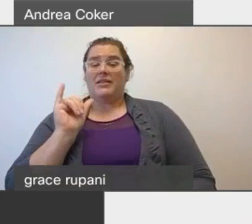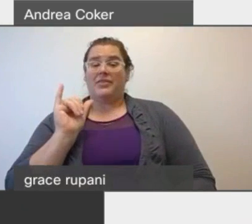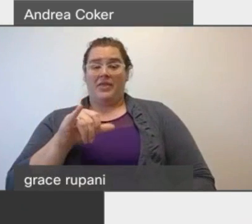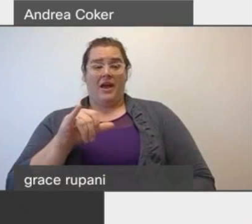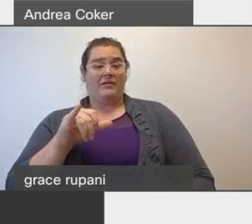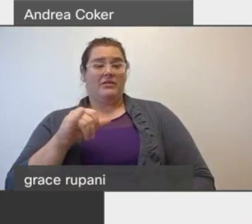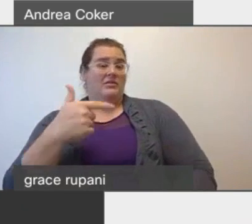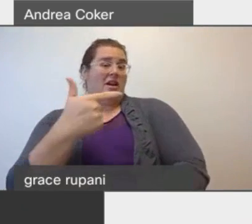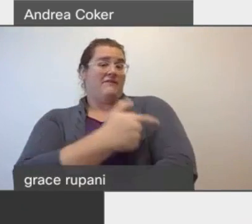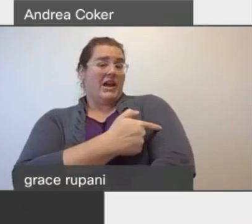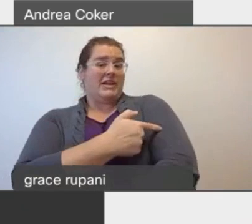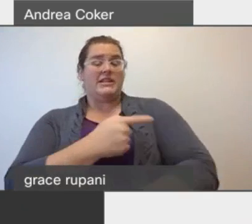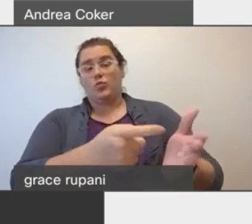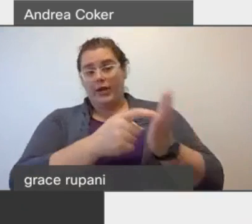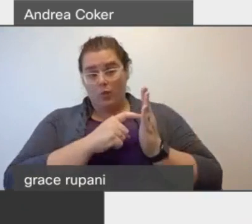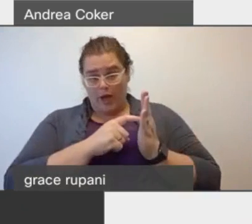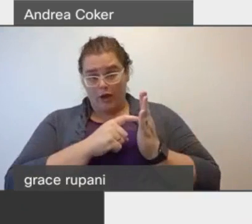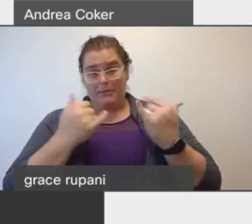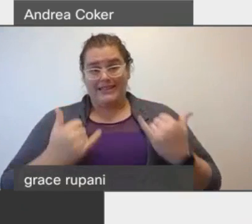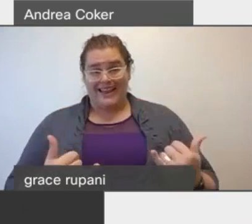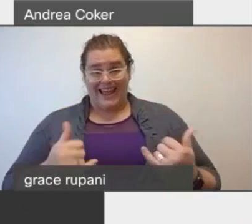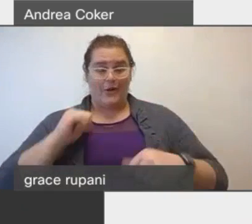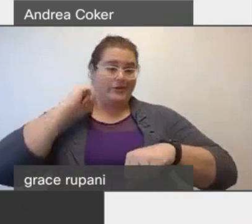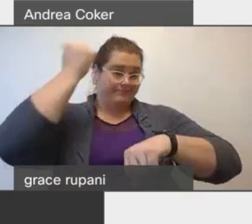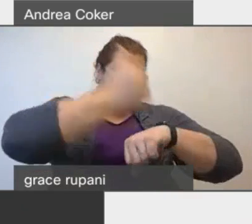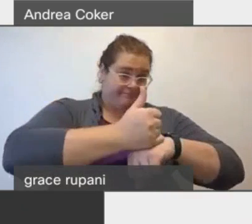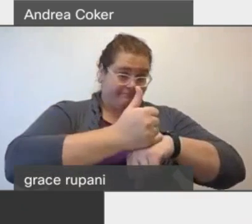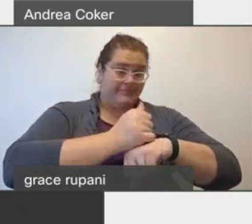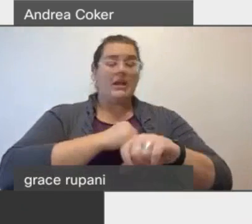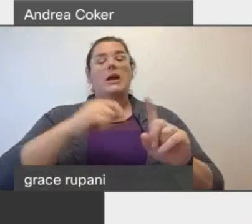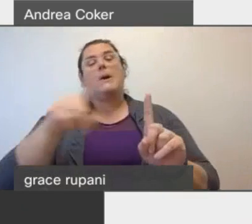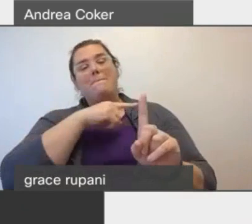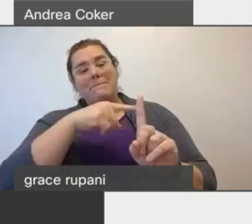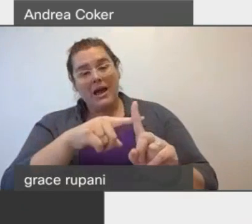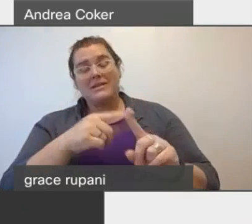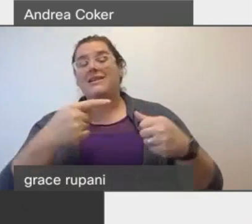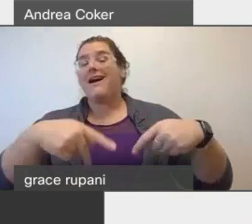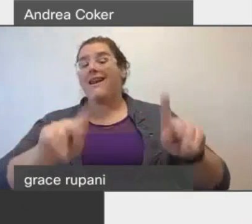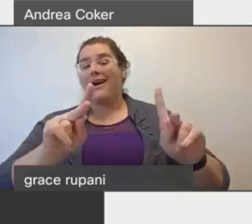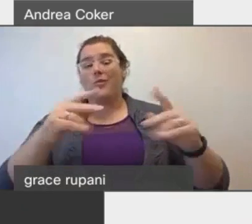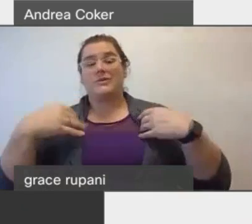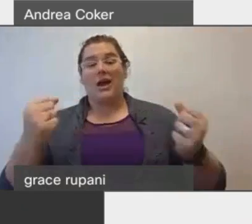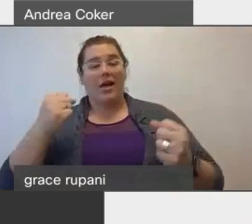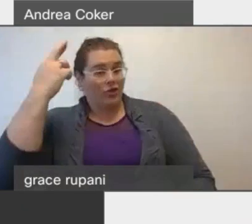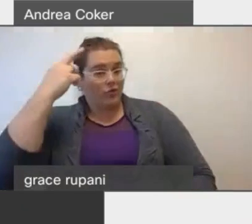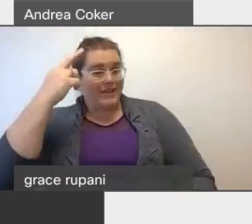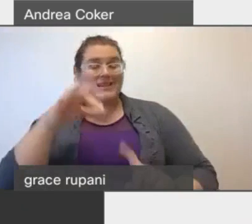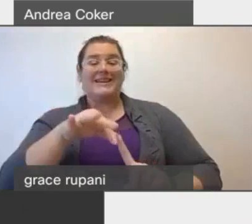being vaccinated, and that requirement includes exemptions for health reasons,